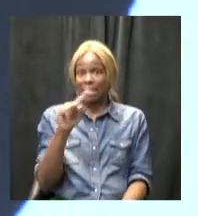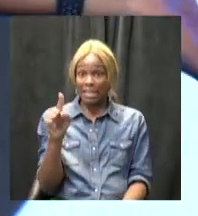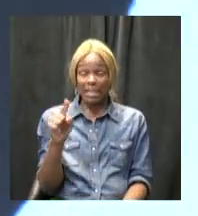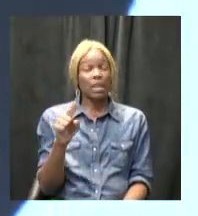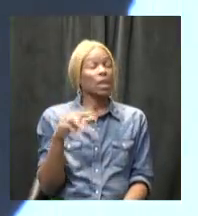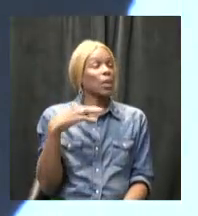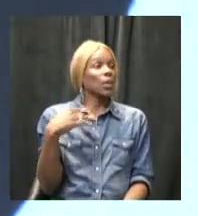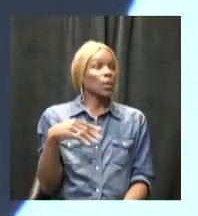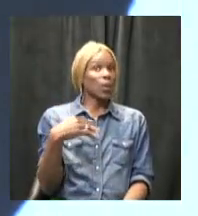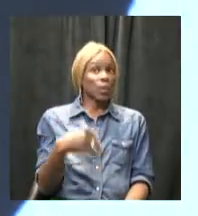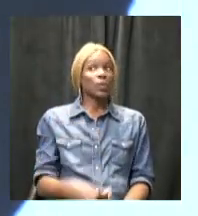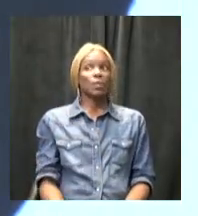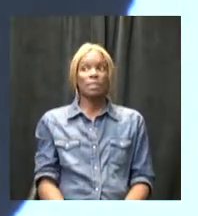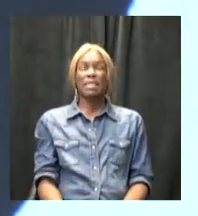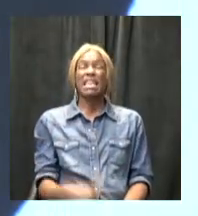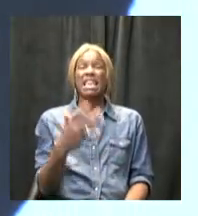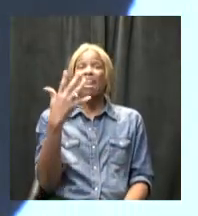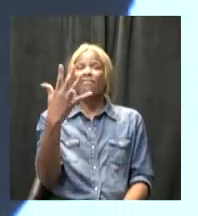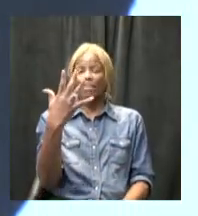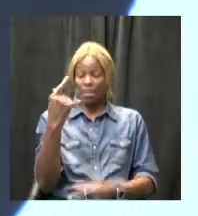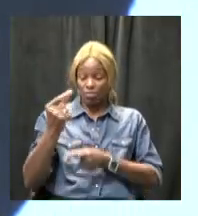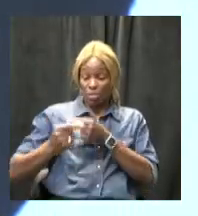five generations in one church.